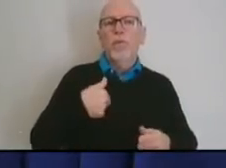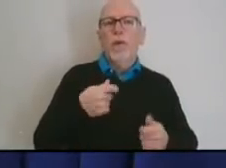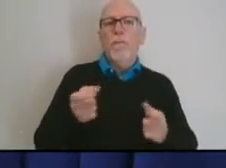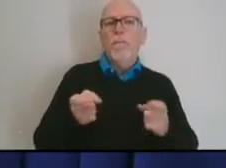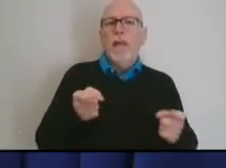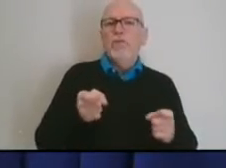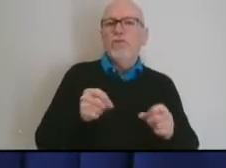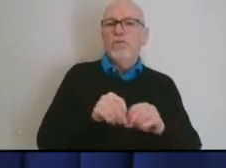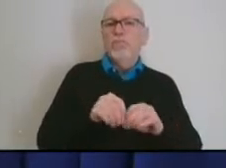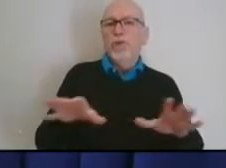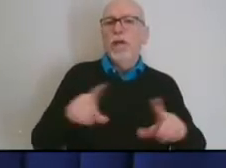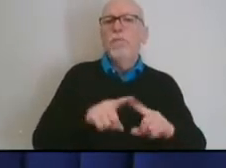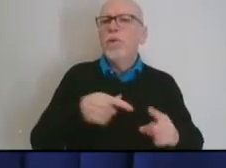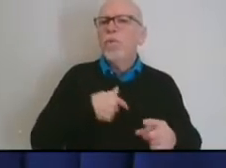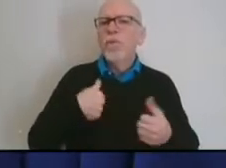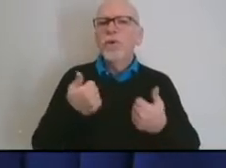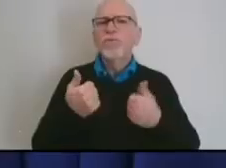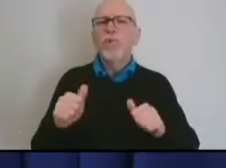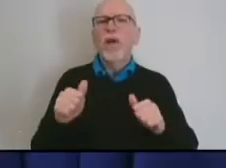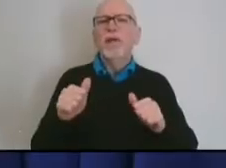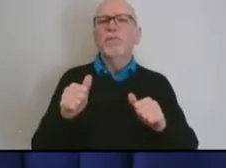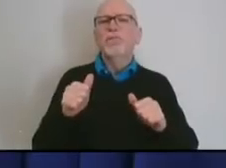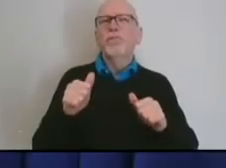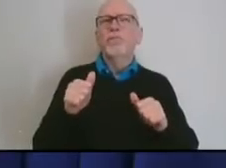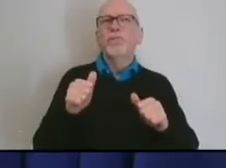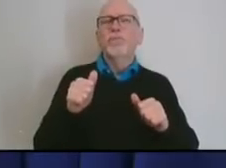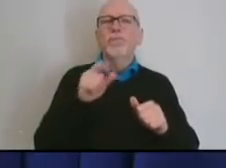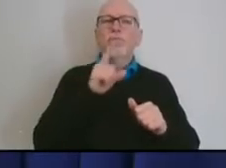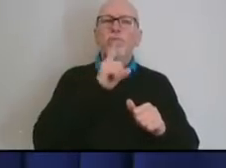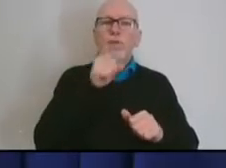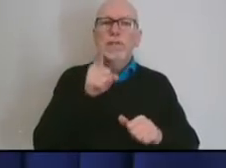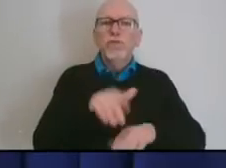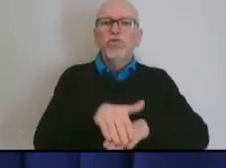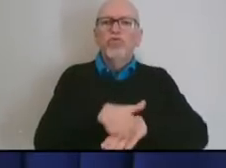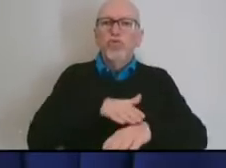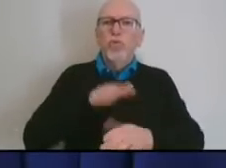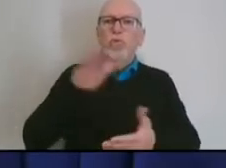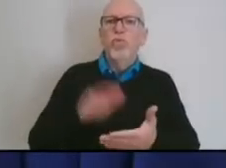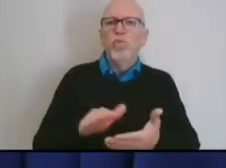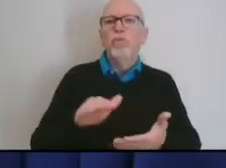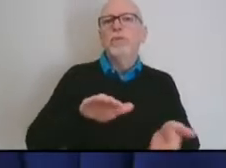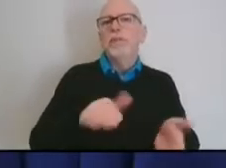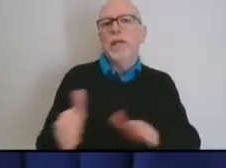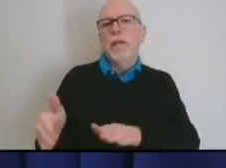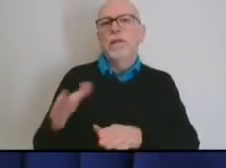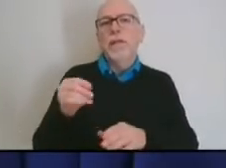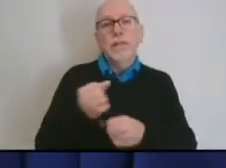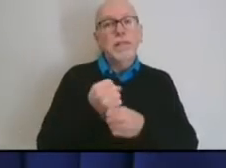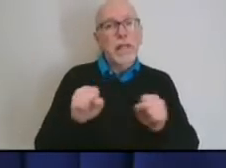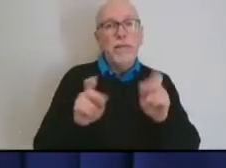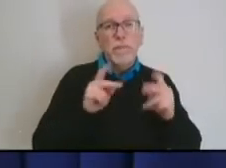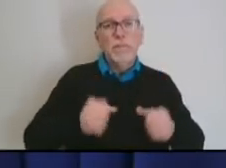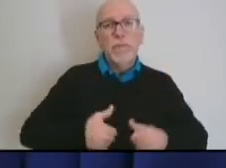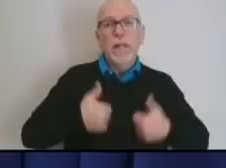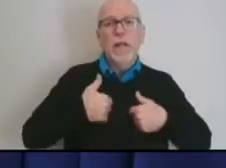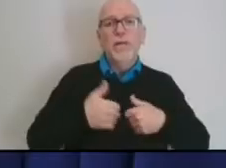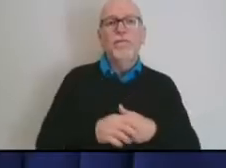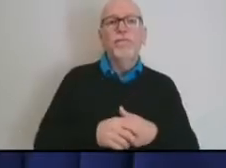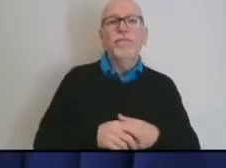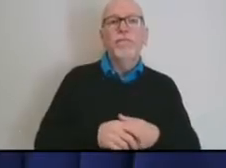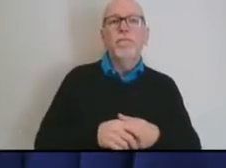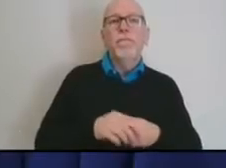spread, but we're trying to really slow down the deaths and save lives